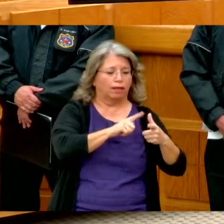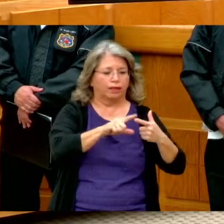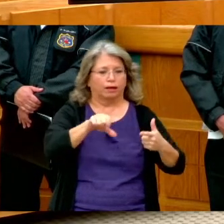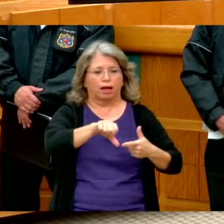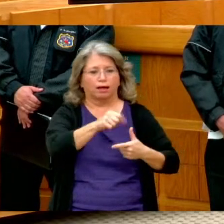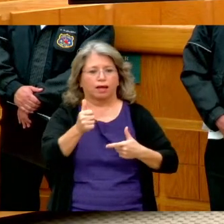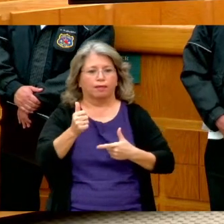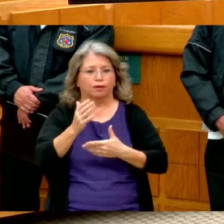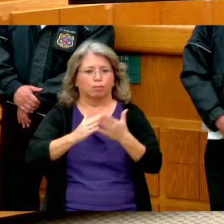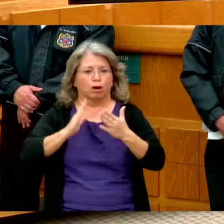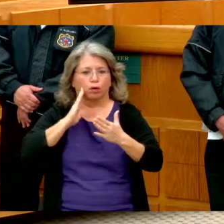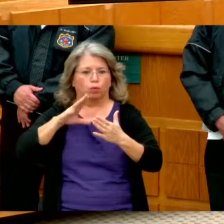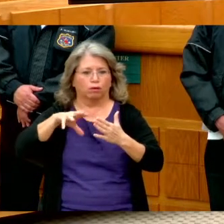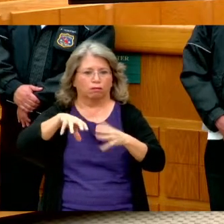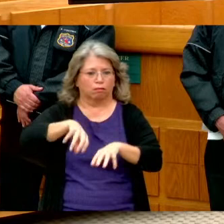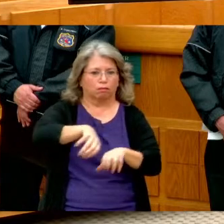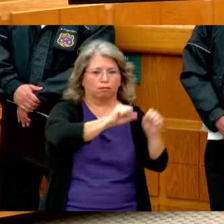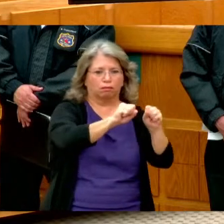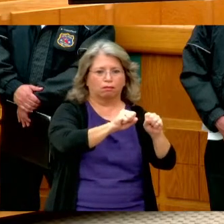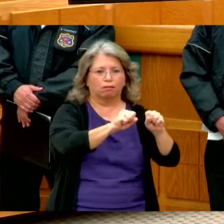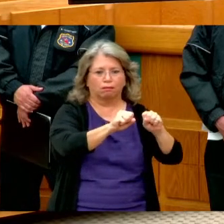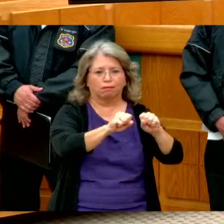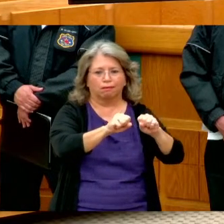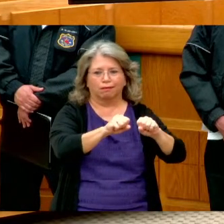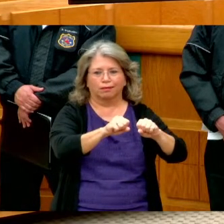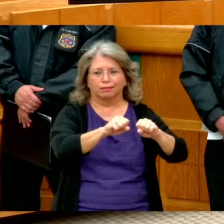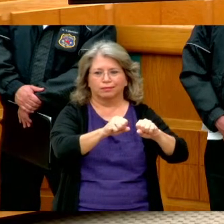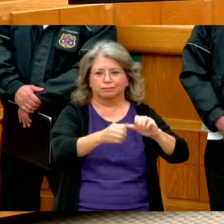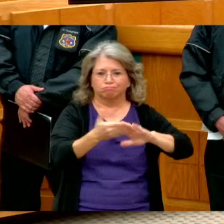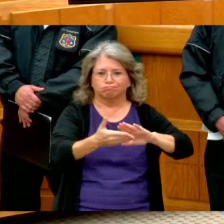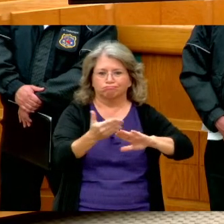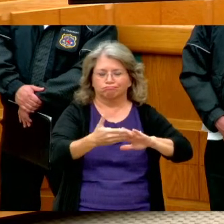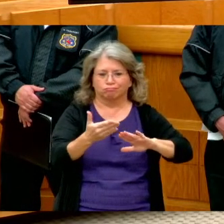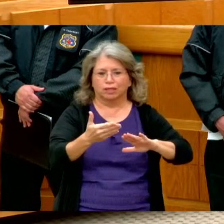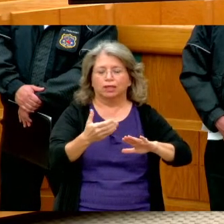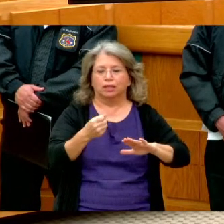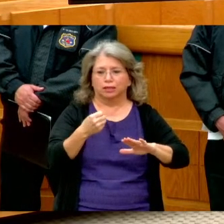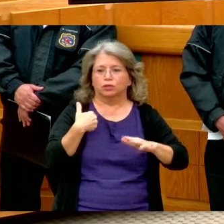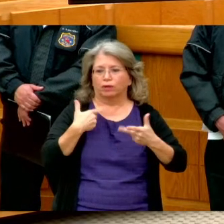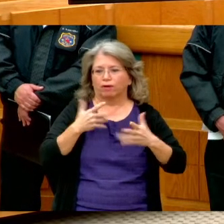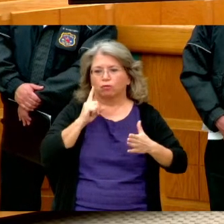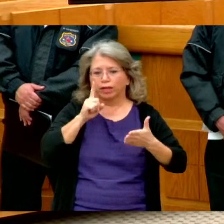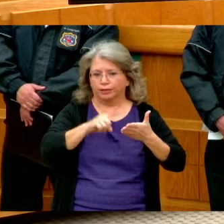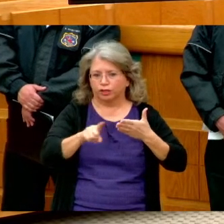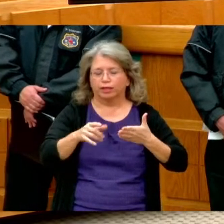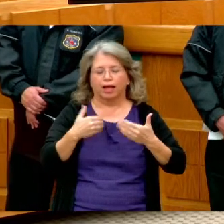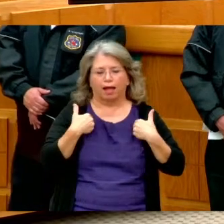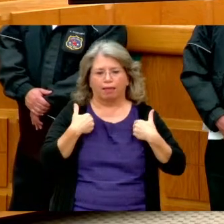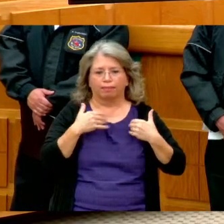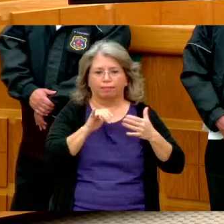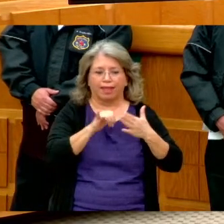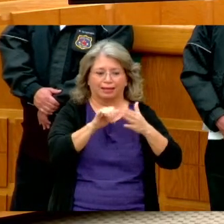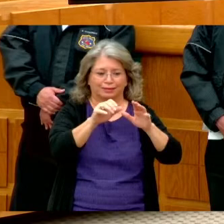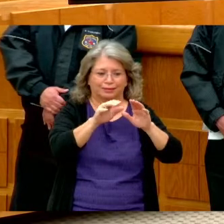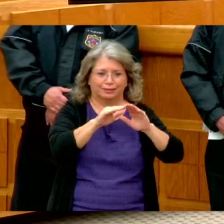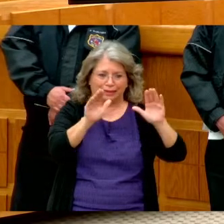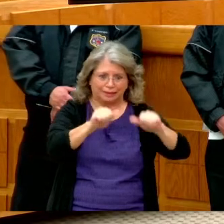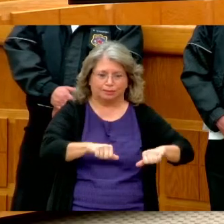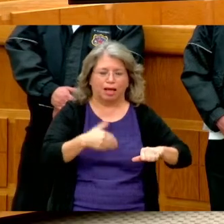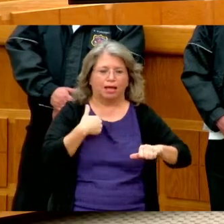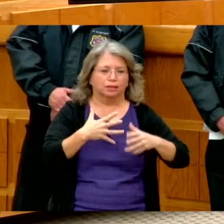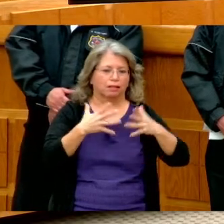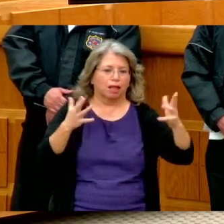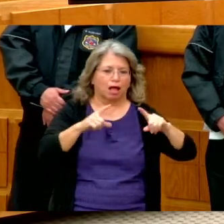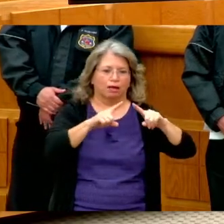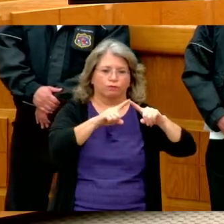we have looked at this, and the reliability is built into the system. Awesome. Thank you. You're welcome.